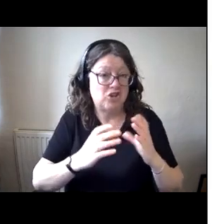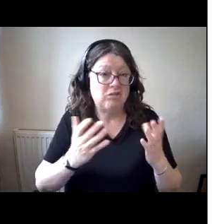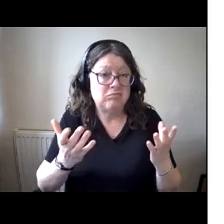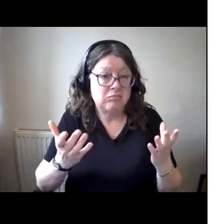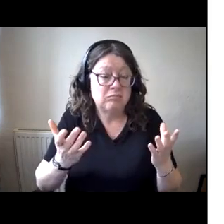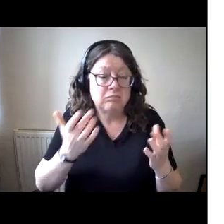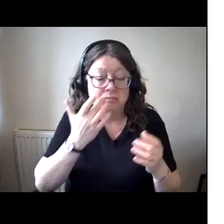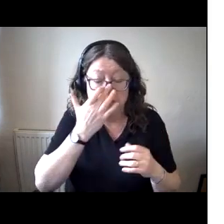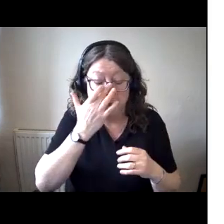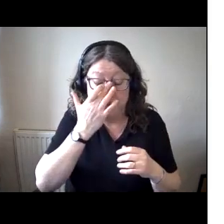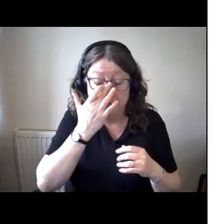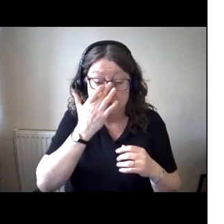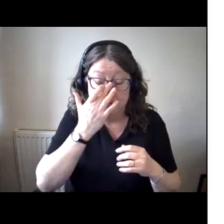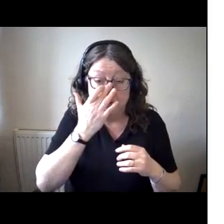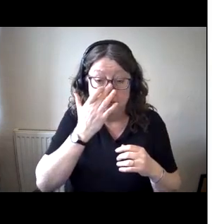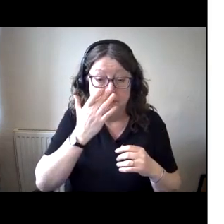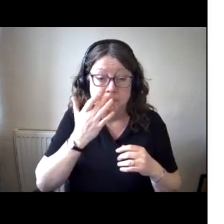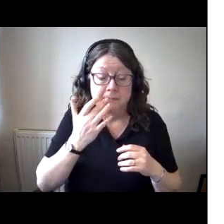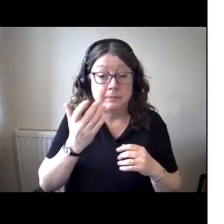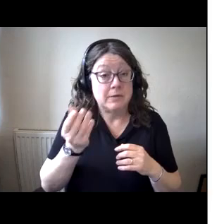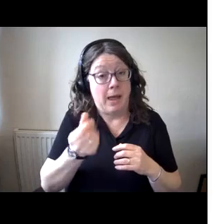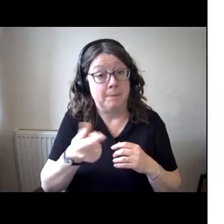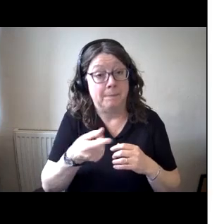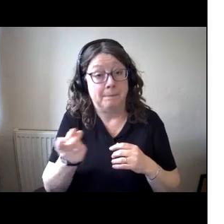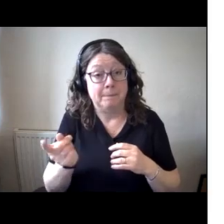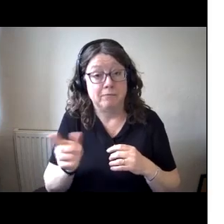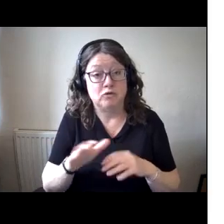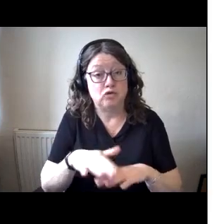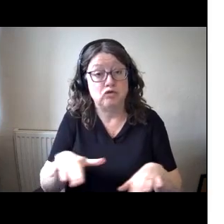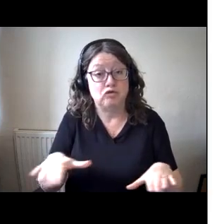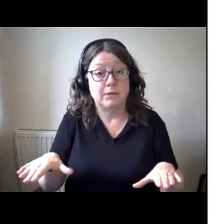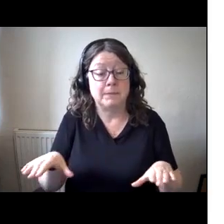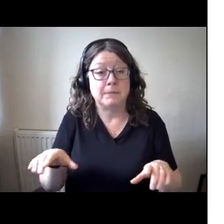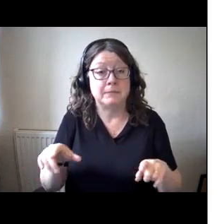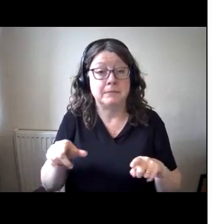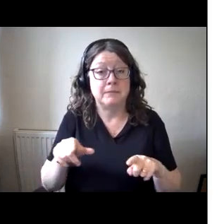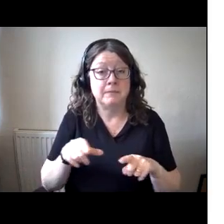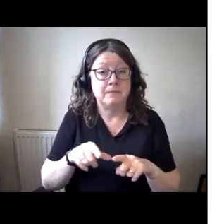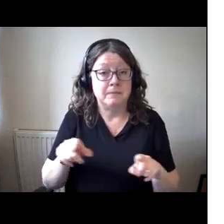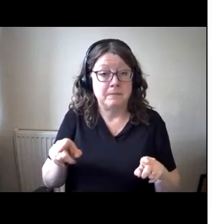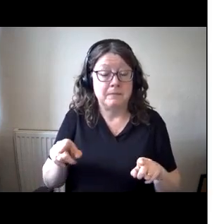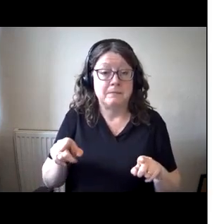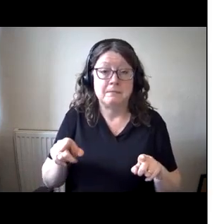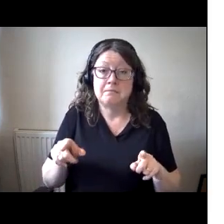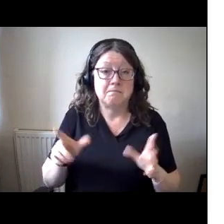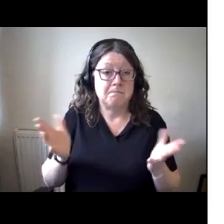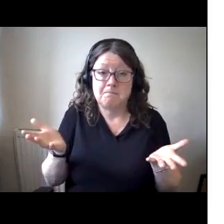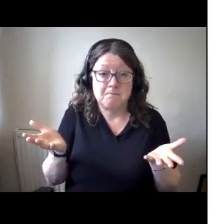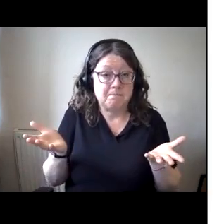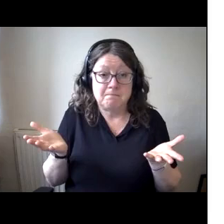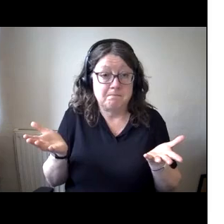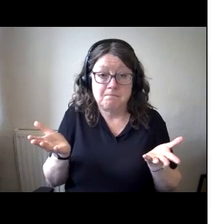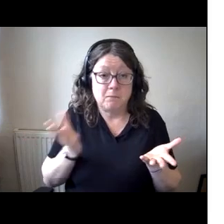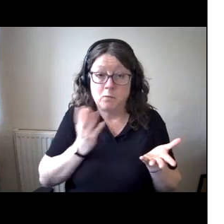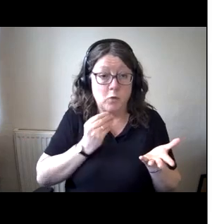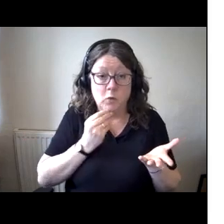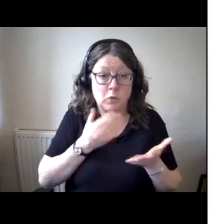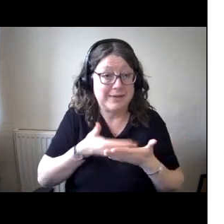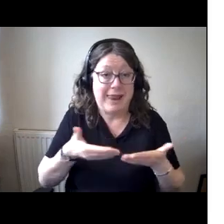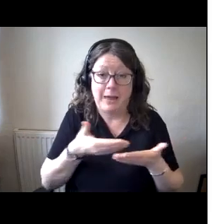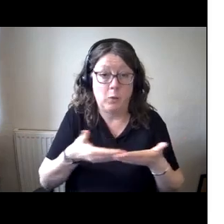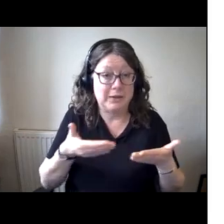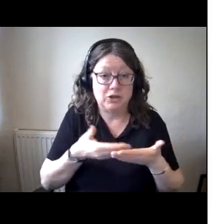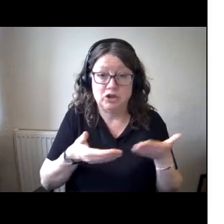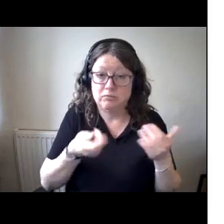example, it might be for some of our children that we have children who maybe don't use any language or use very little language, have